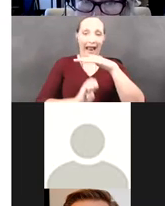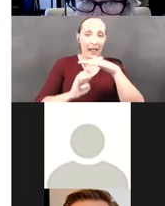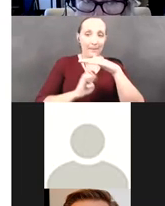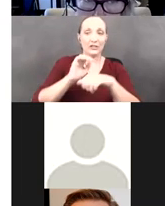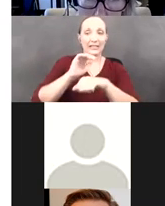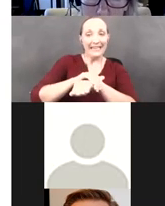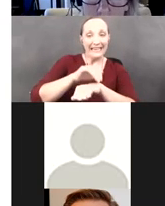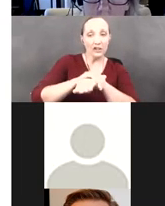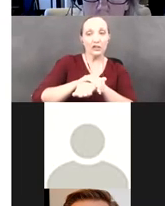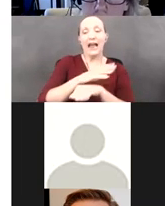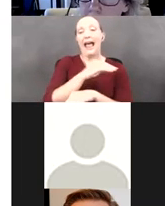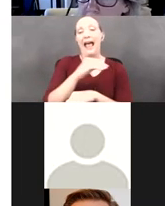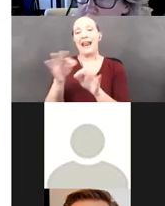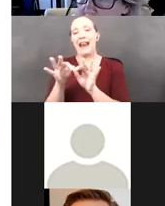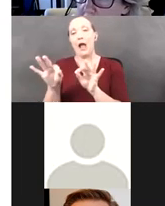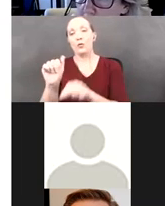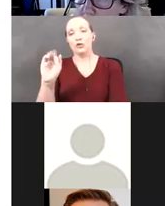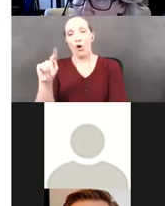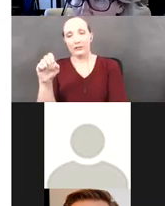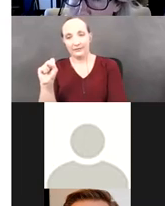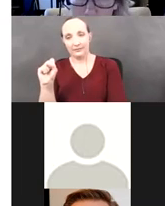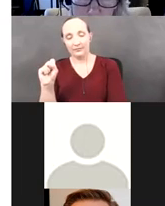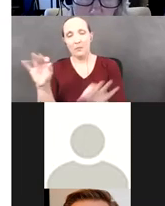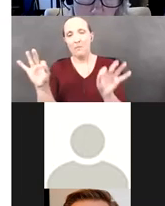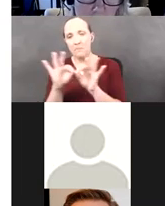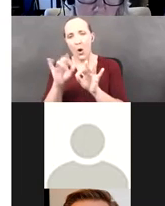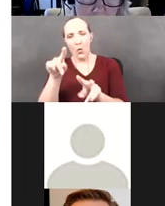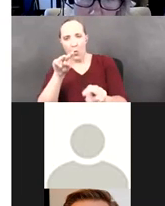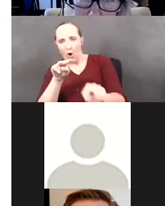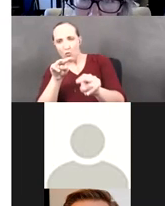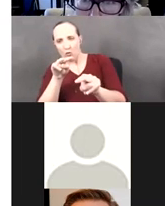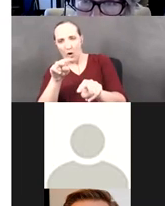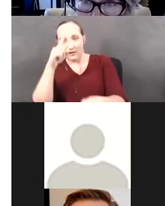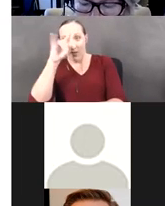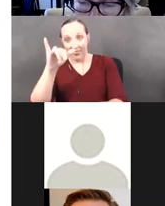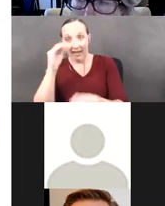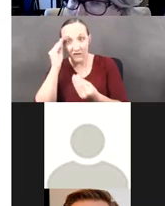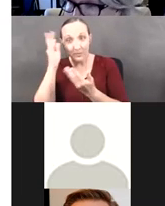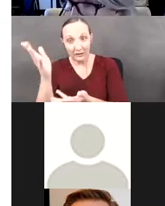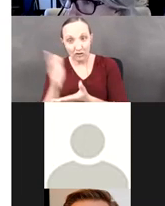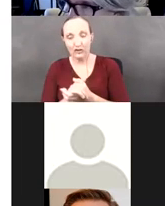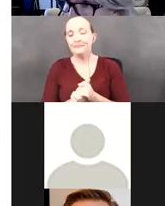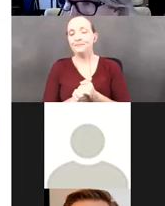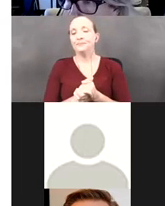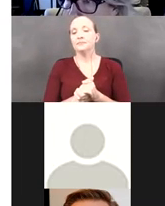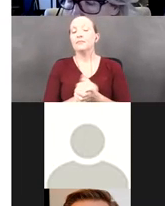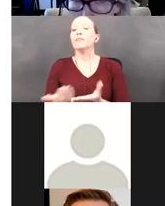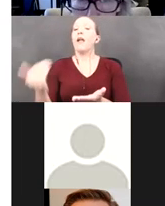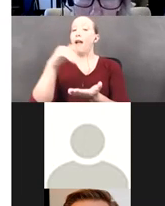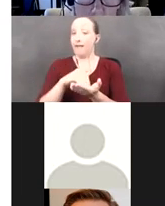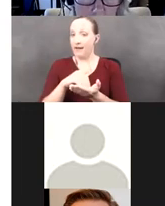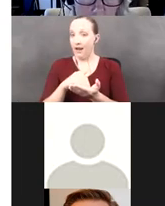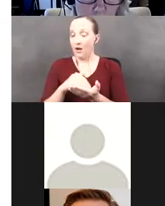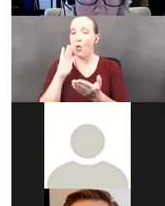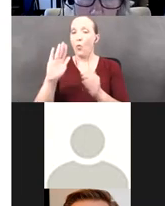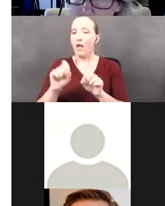language arts. sobre las artes So lingüísticas de please keep primaria. your eye Entonces, por open favor, for estén that pendientes information. de esa Again, it will información. be rolled